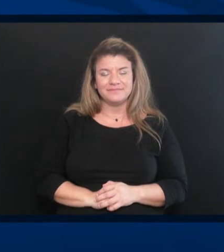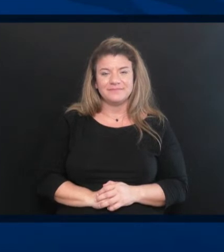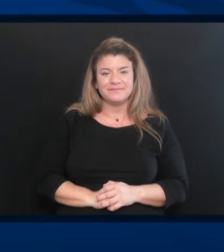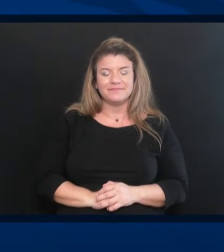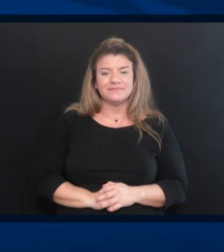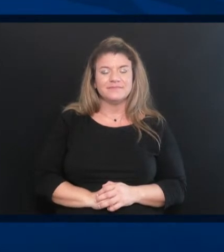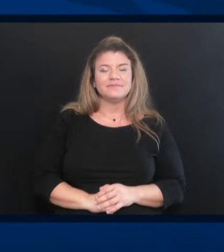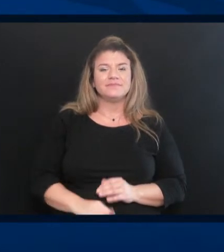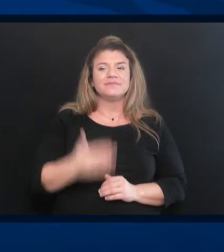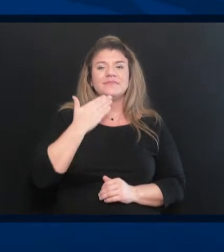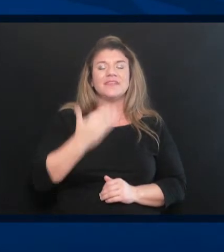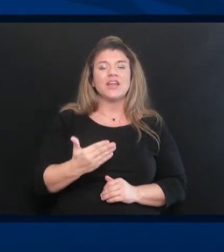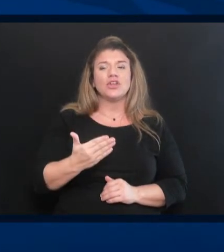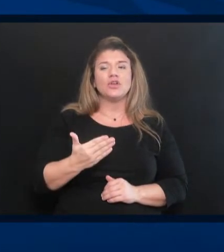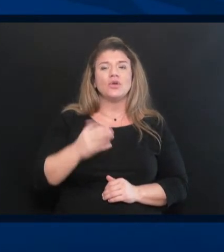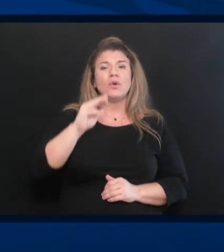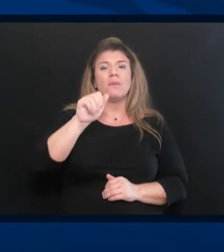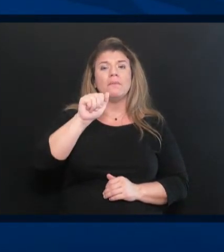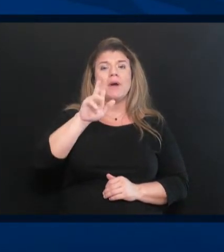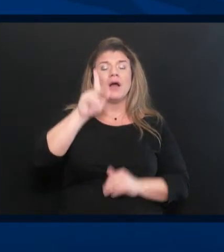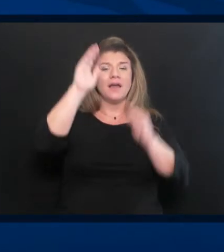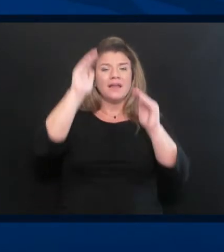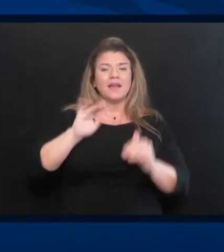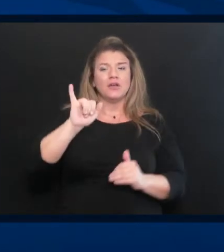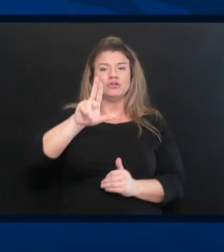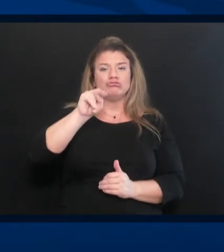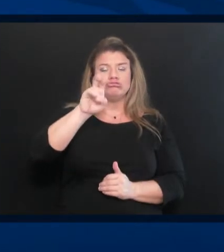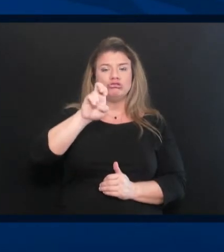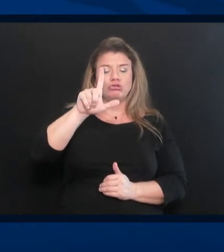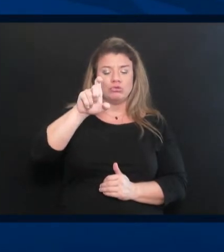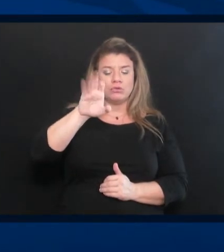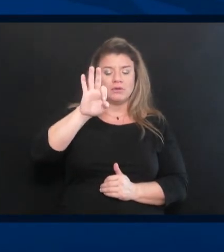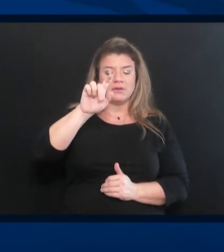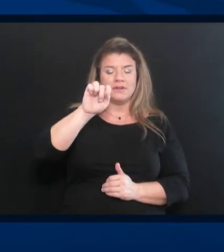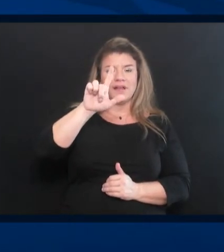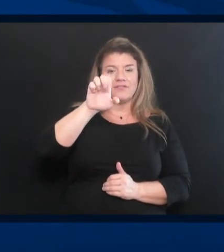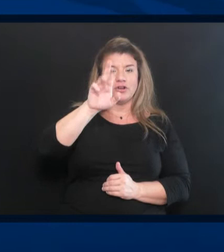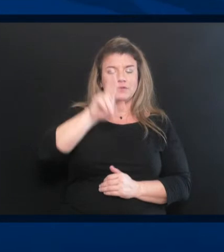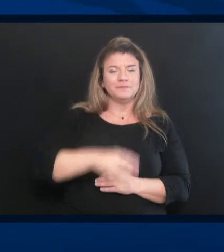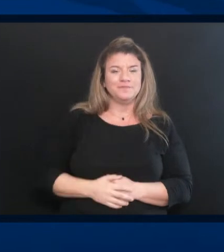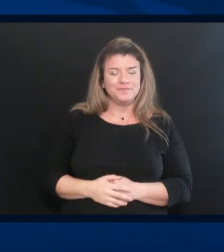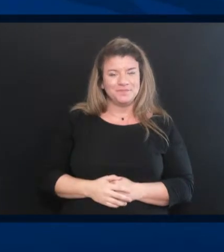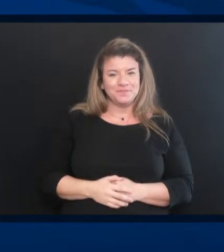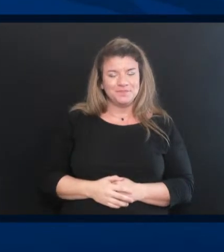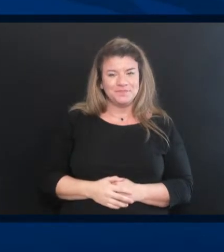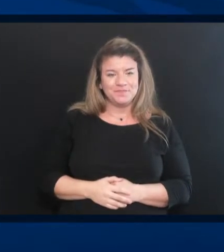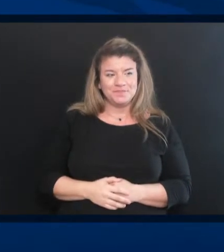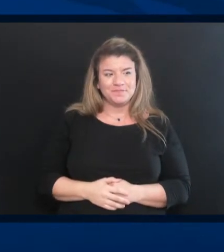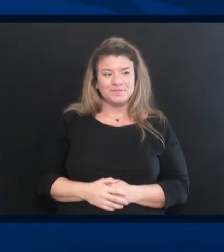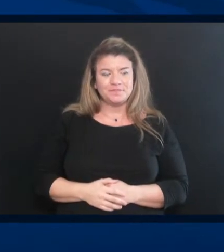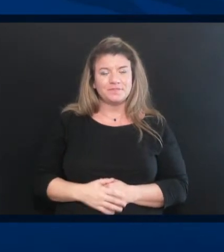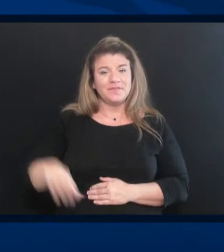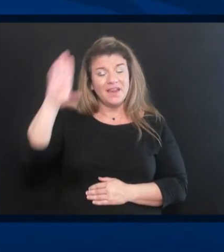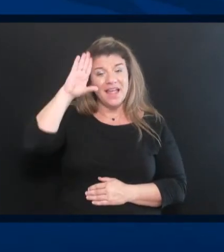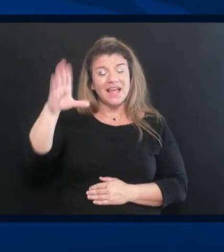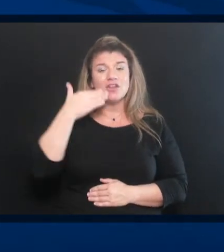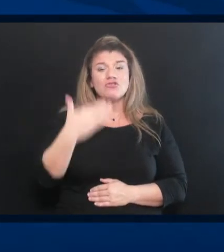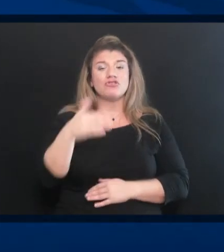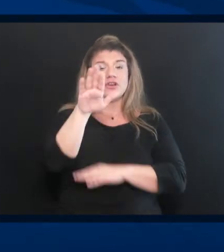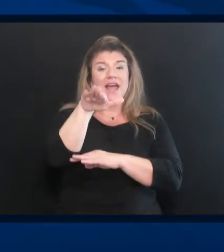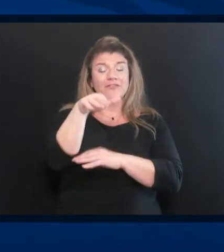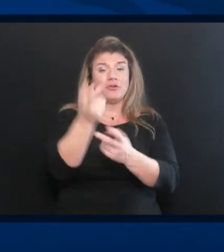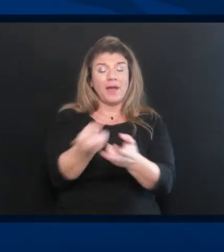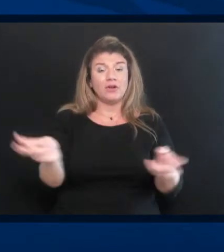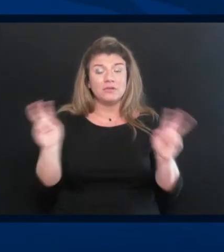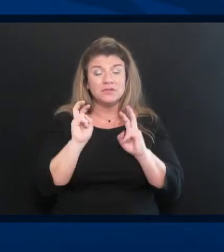All right, thank you. Mark, next we'll go to June Leffler with West Virginia Public Broadcasting. Hello, good afternoon,